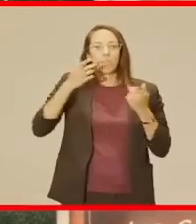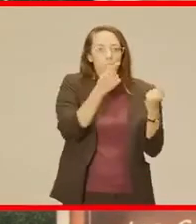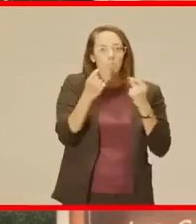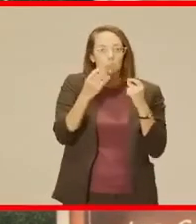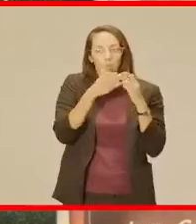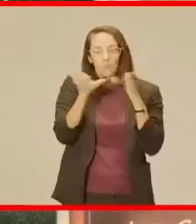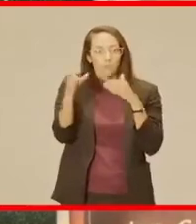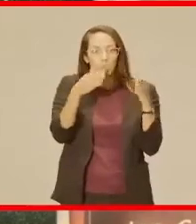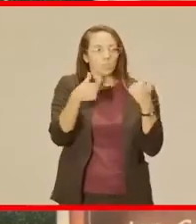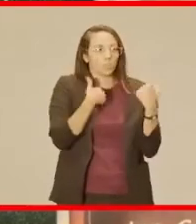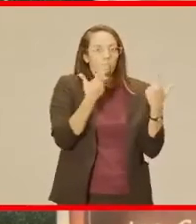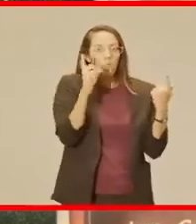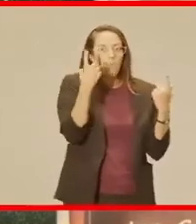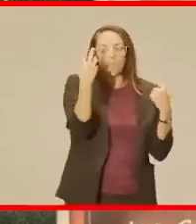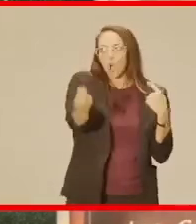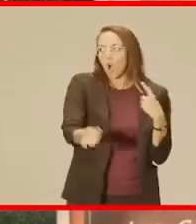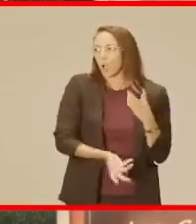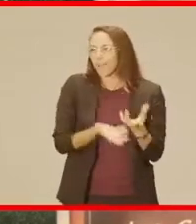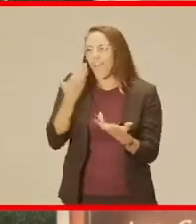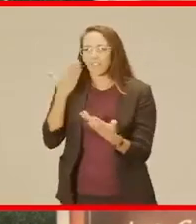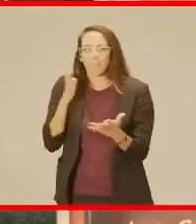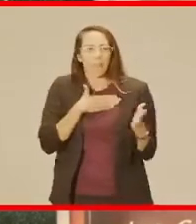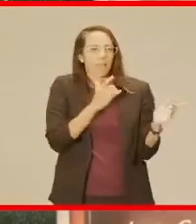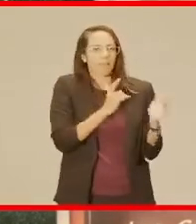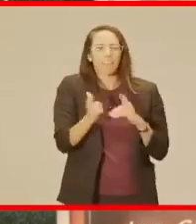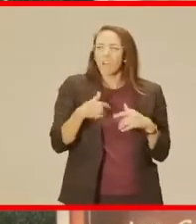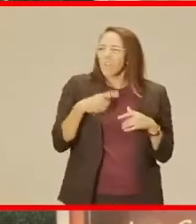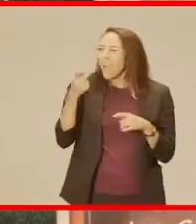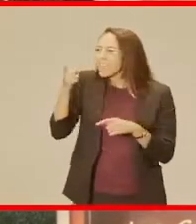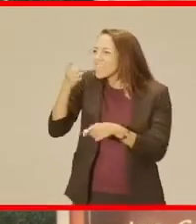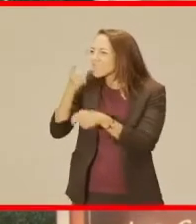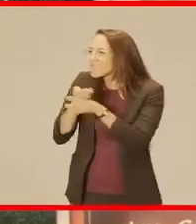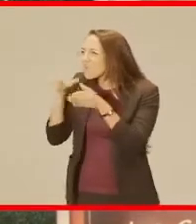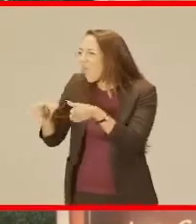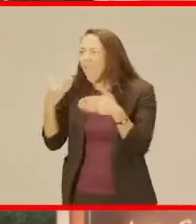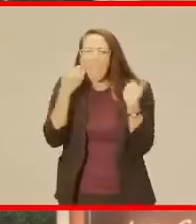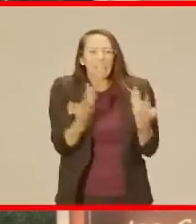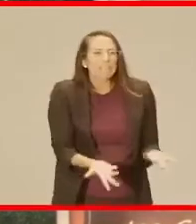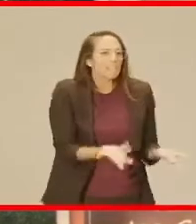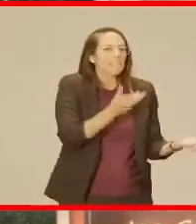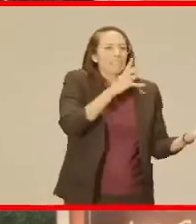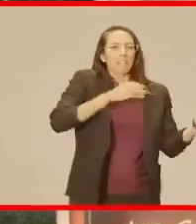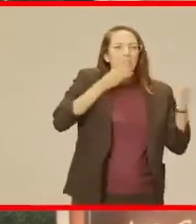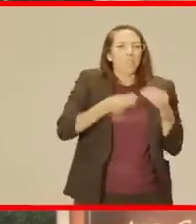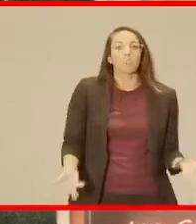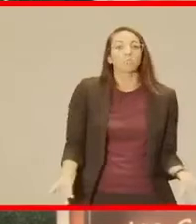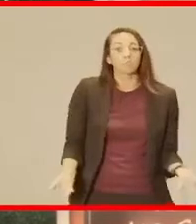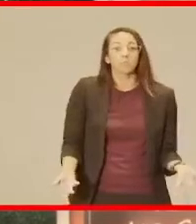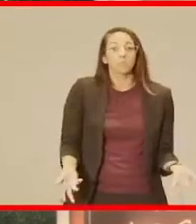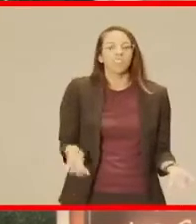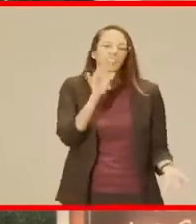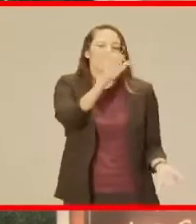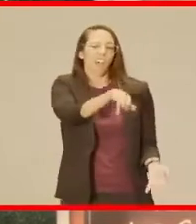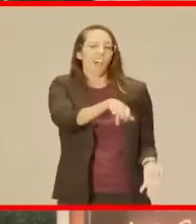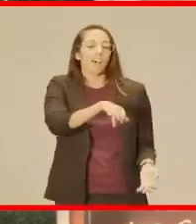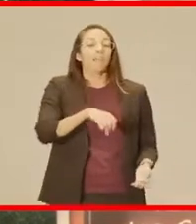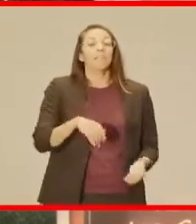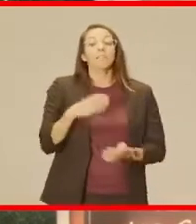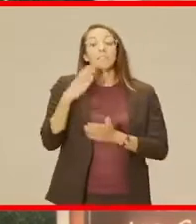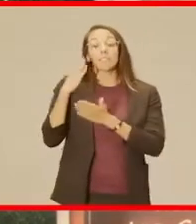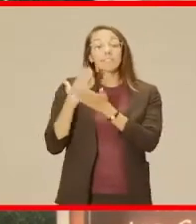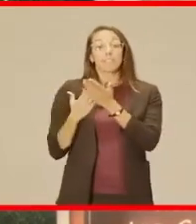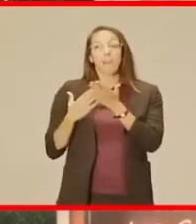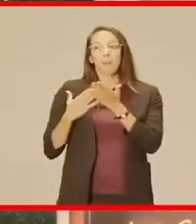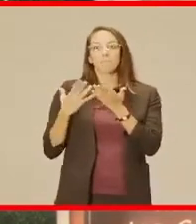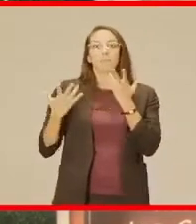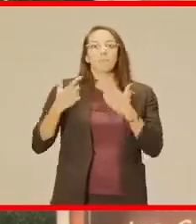they just don't know where they're going. Like, wait, is this supposed to be the right way? And some that might have trauma,